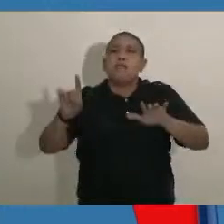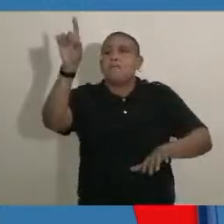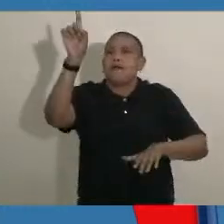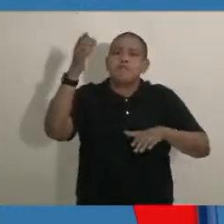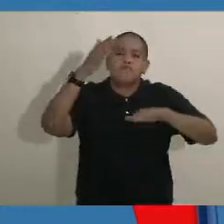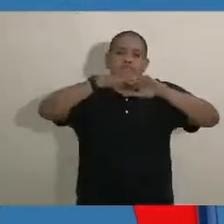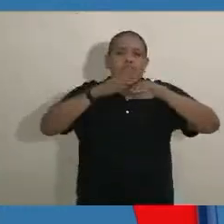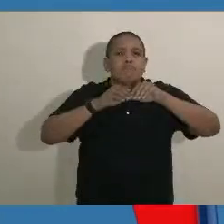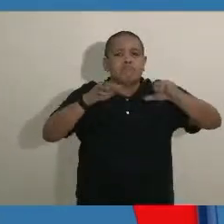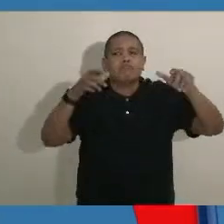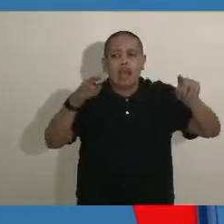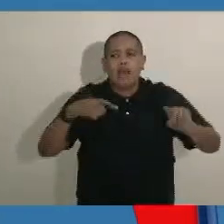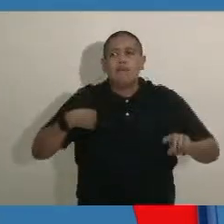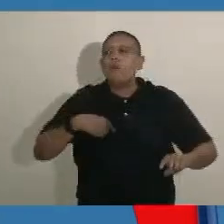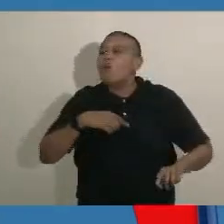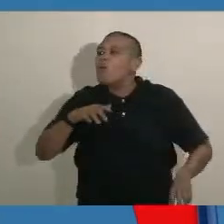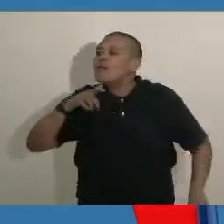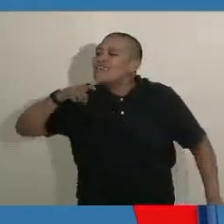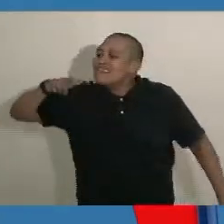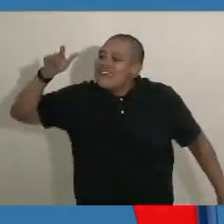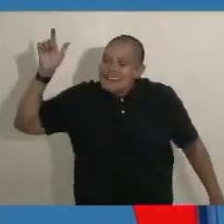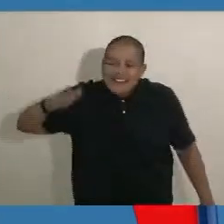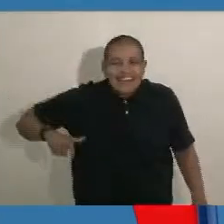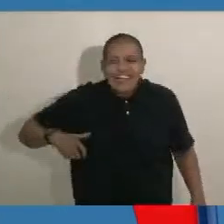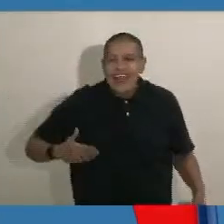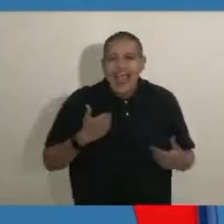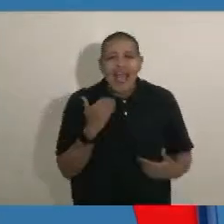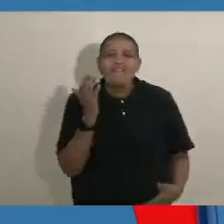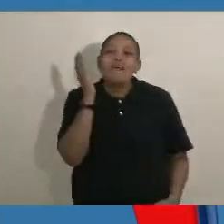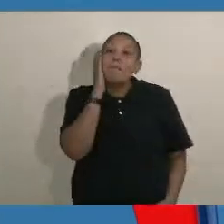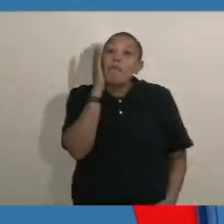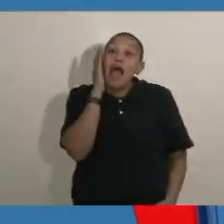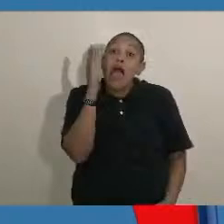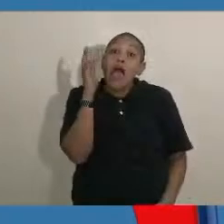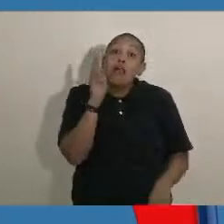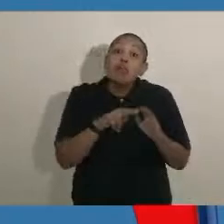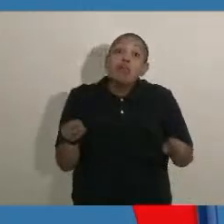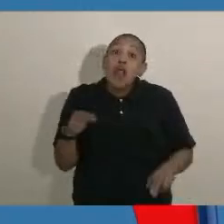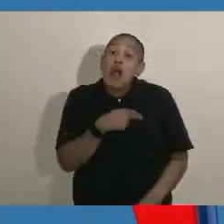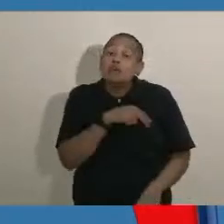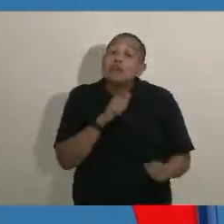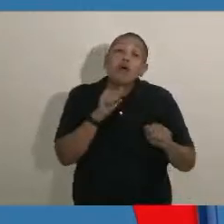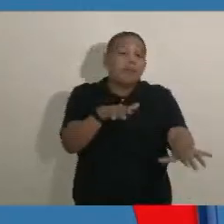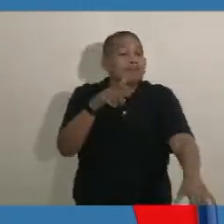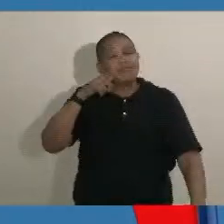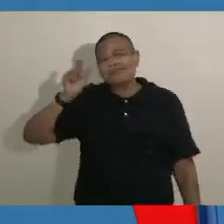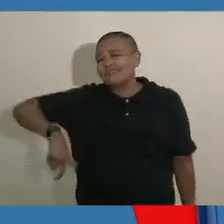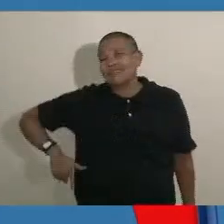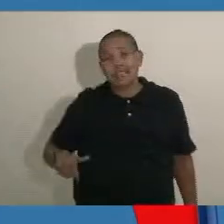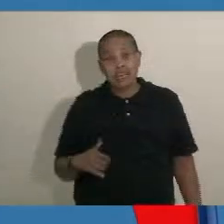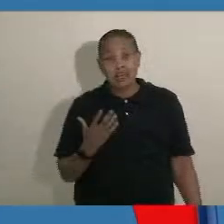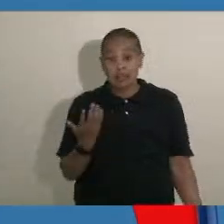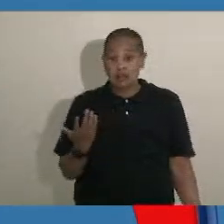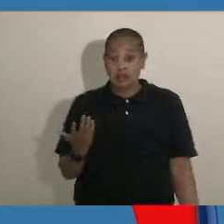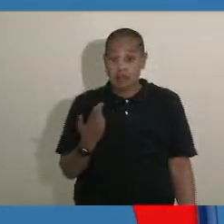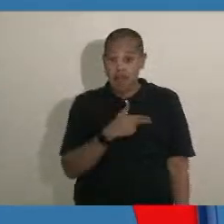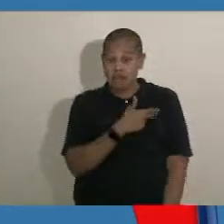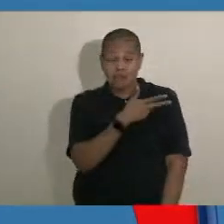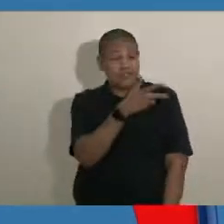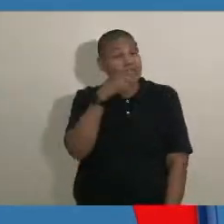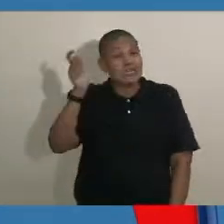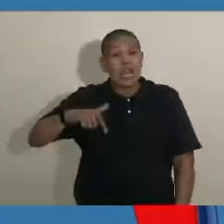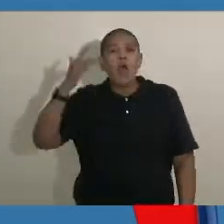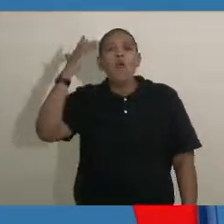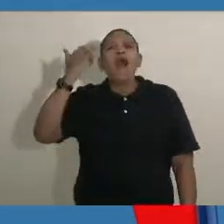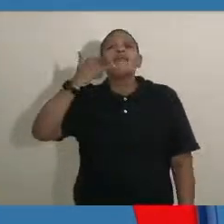we do not have to have bed occupancy going up if we get vaccinated, protect our vulnerable persons, and